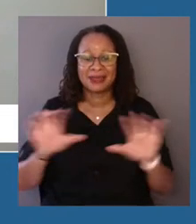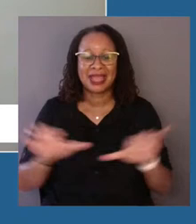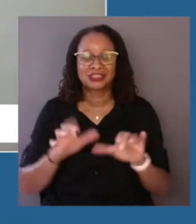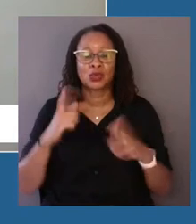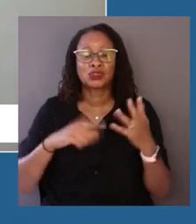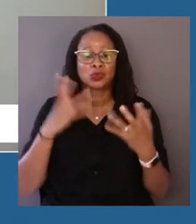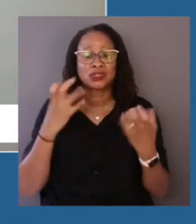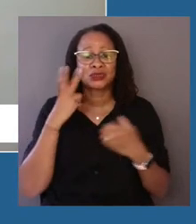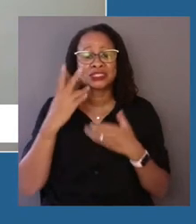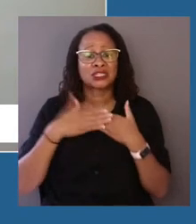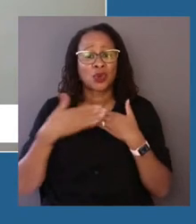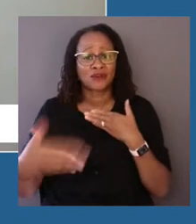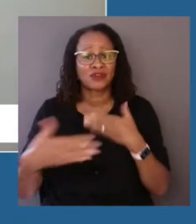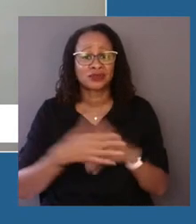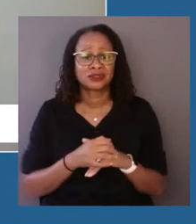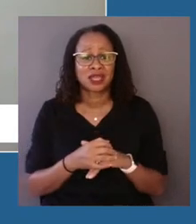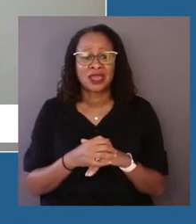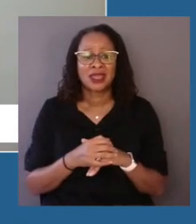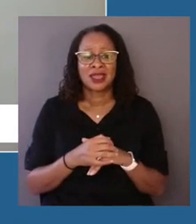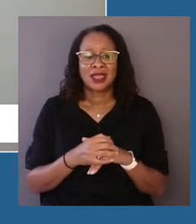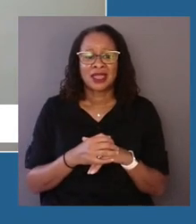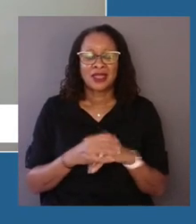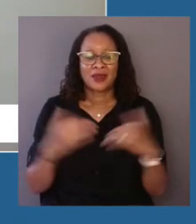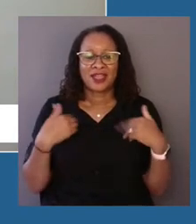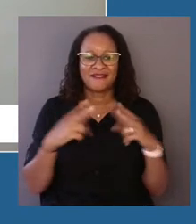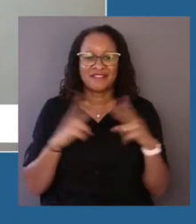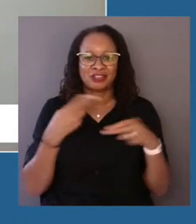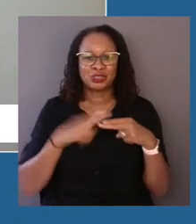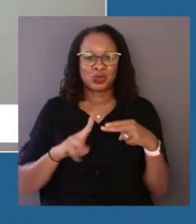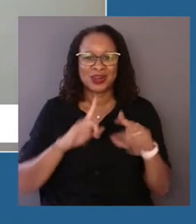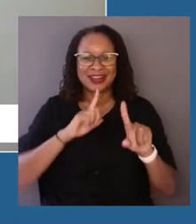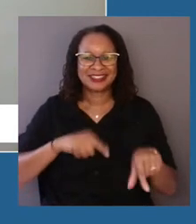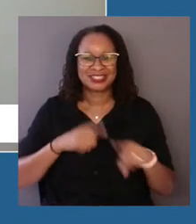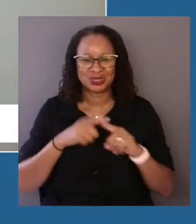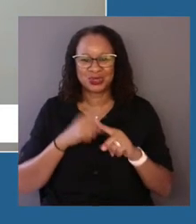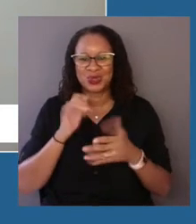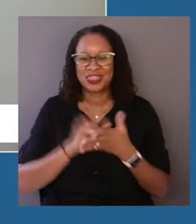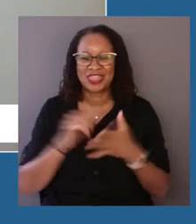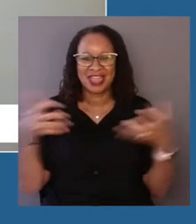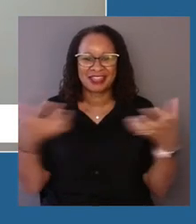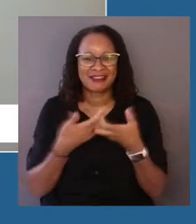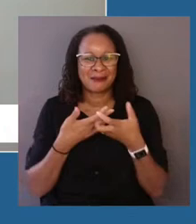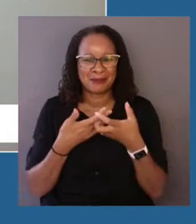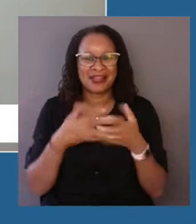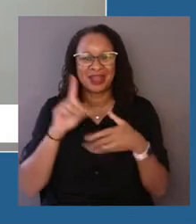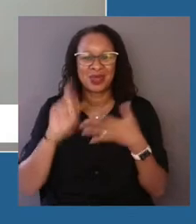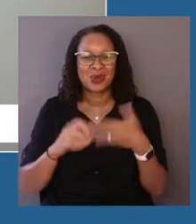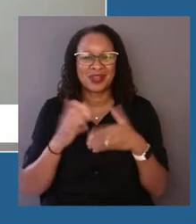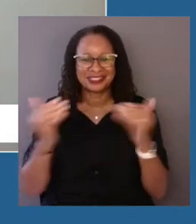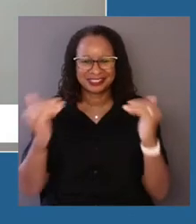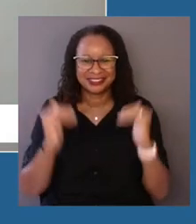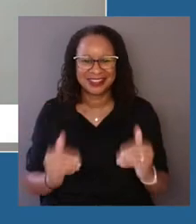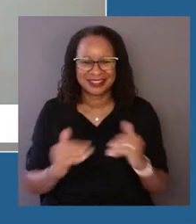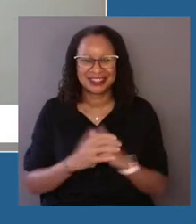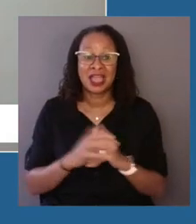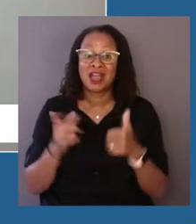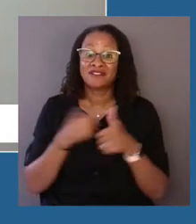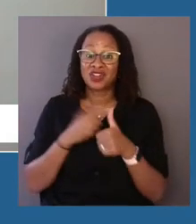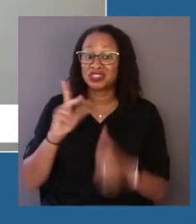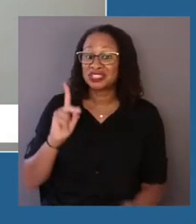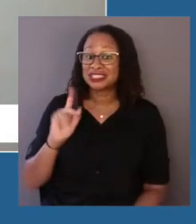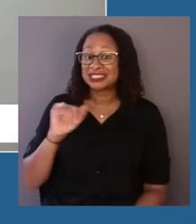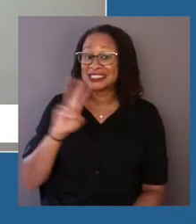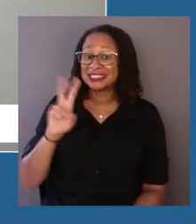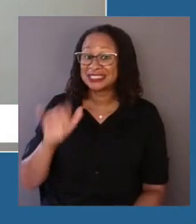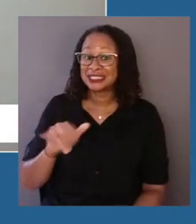forward. We have time for very short answers to that combined question coming next. But first, Kizzy,